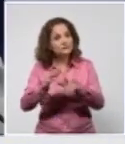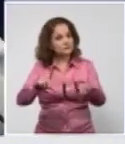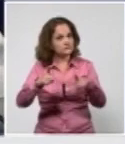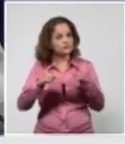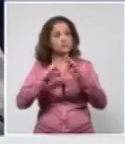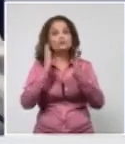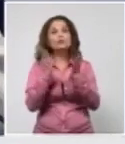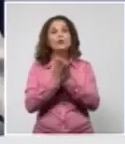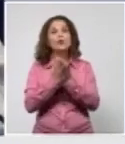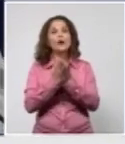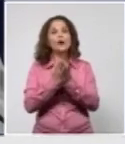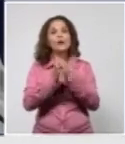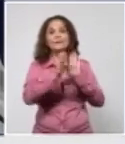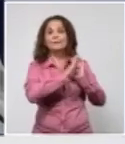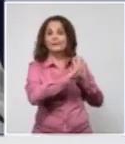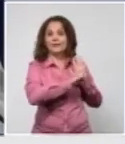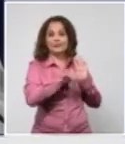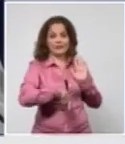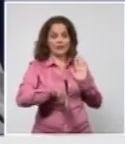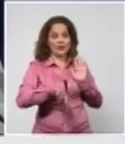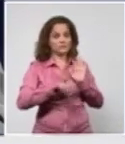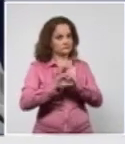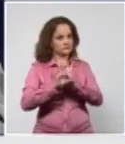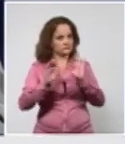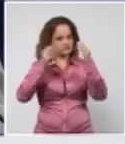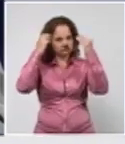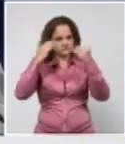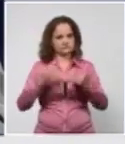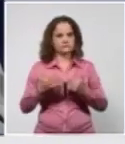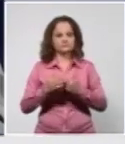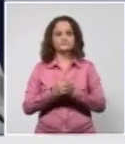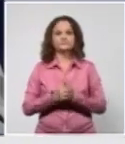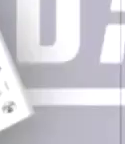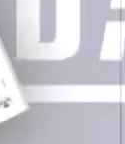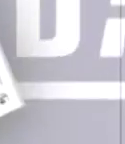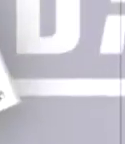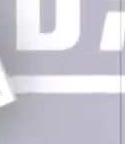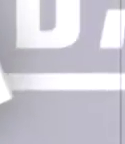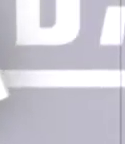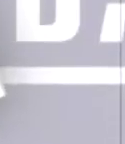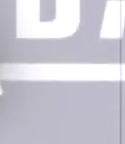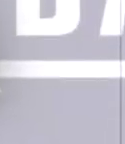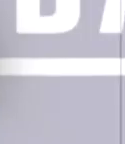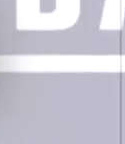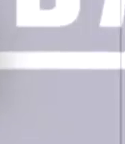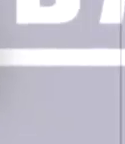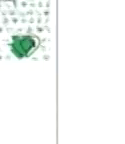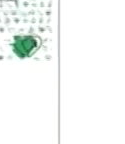information on the behavior of the pandemic in Cuba and the world.